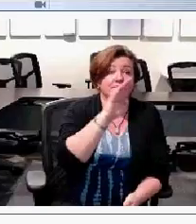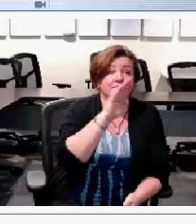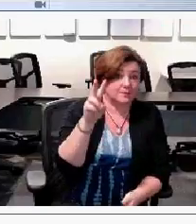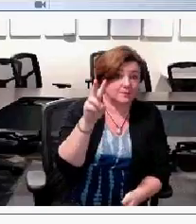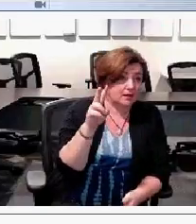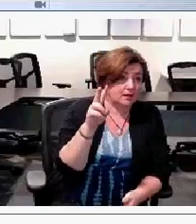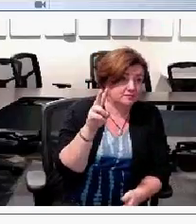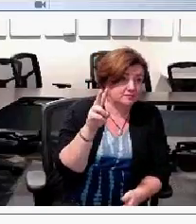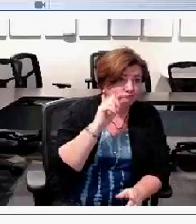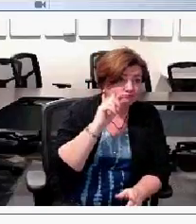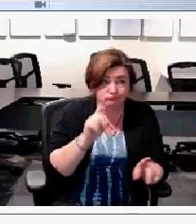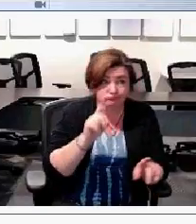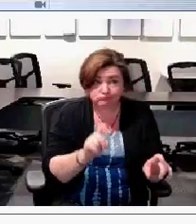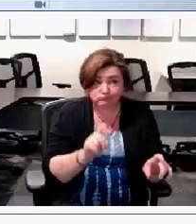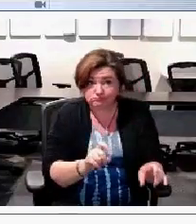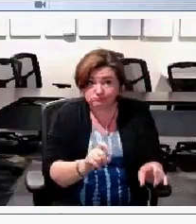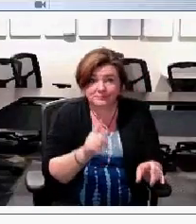You there?